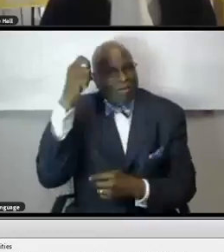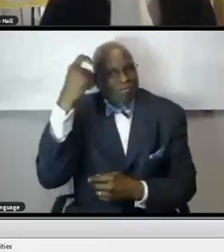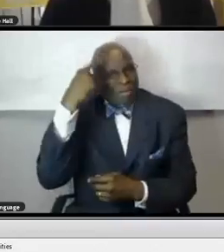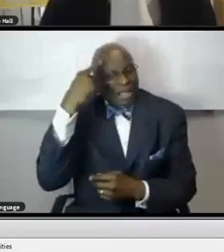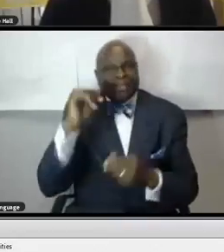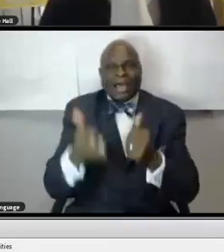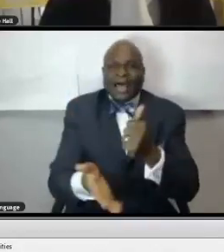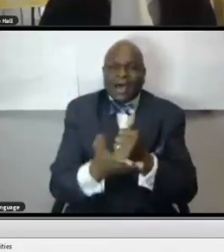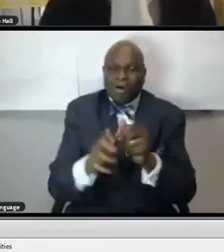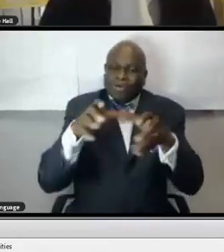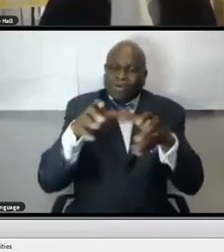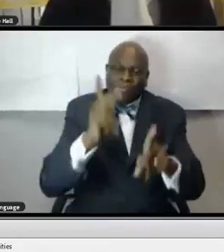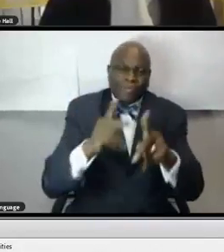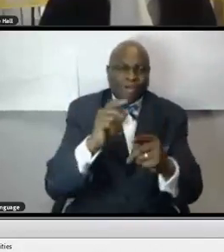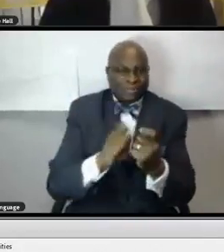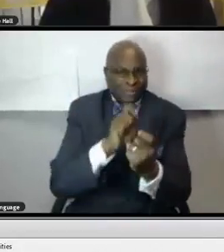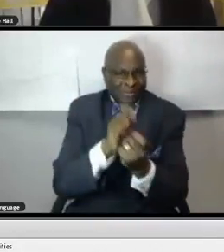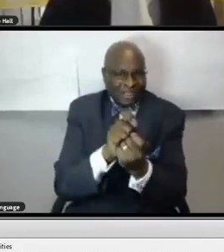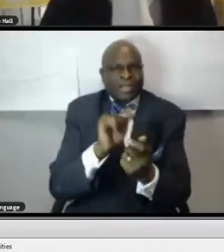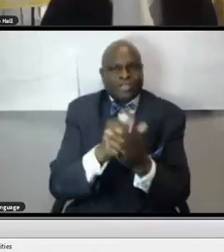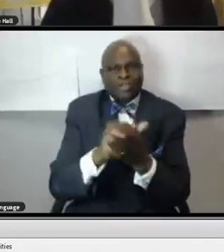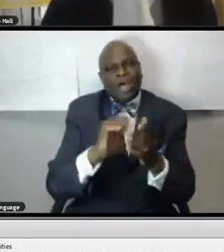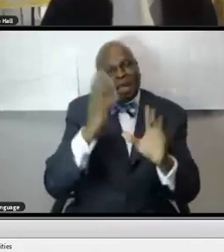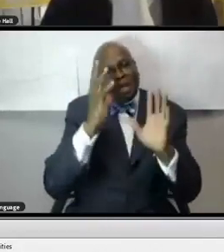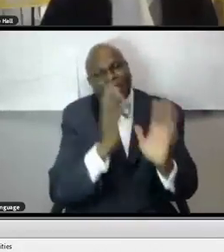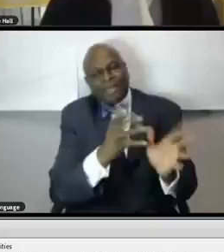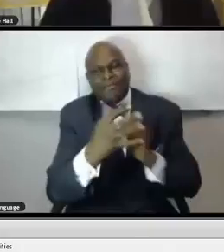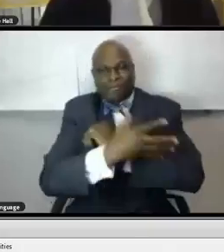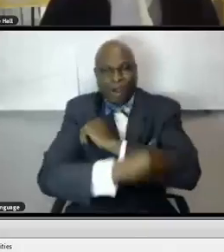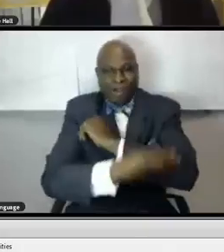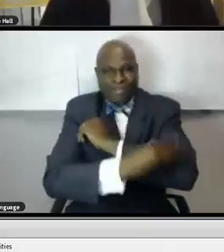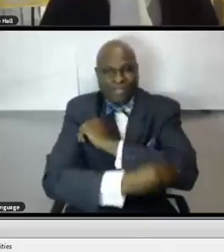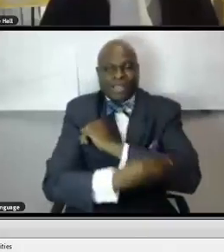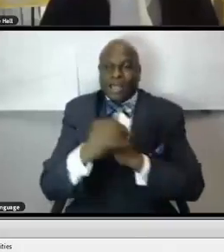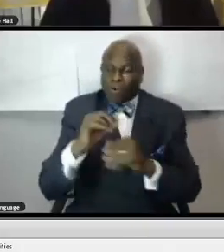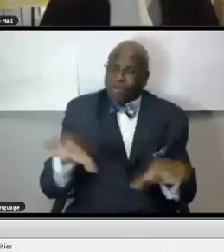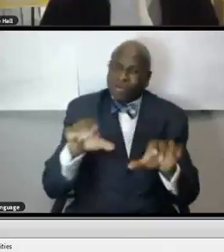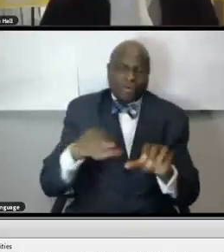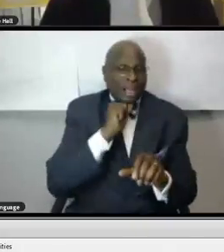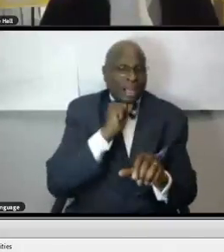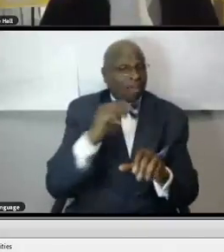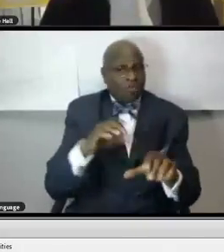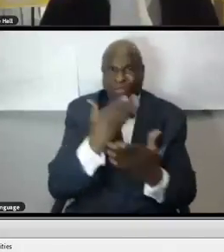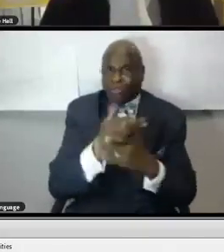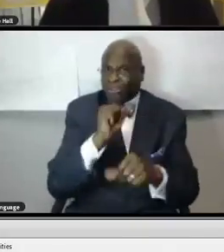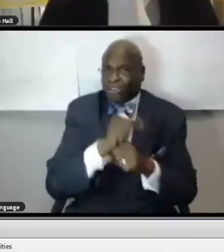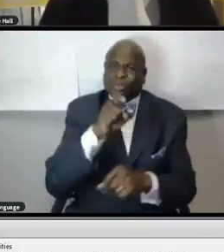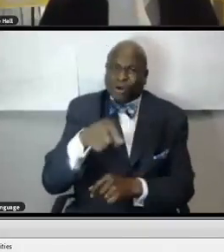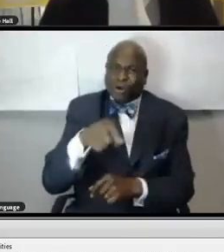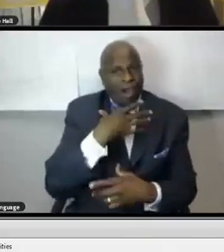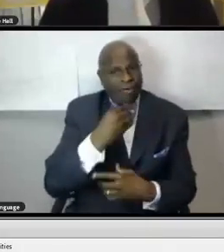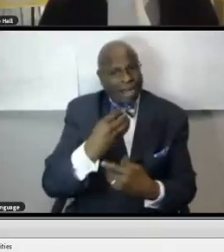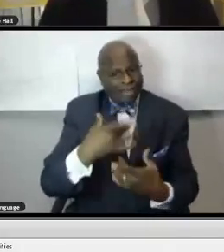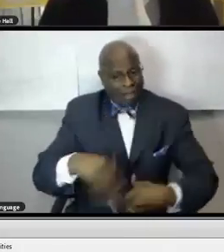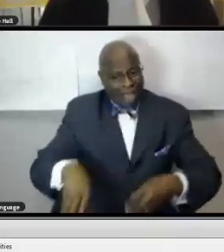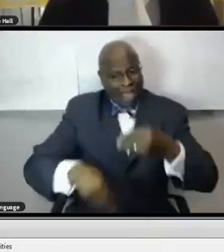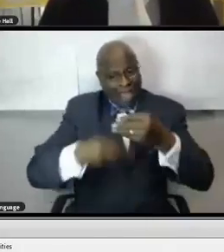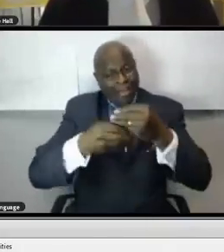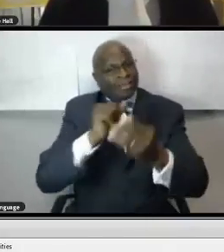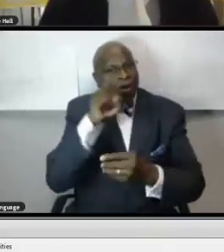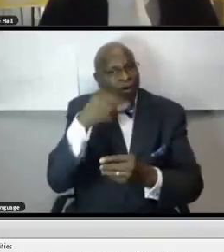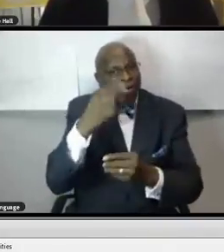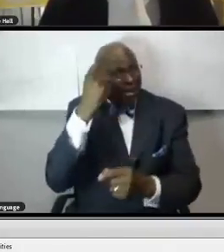these people precisely to escape poverty. And we aren't doing as good a job as we might. And I would like to add that it's not